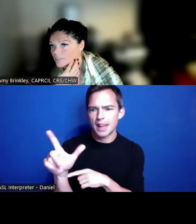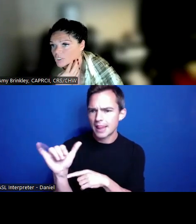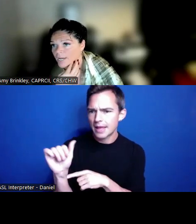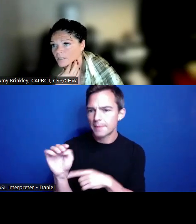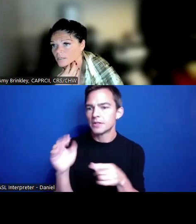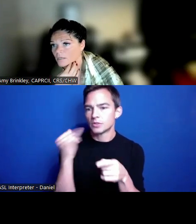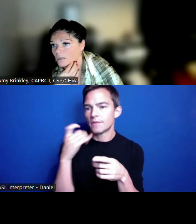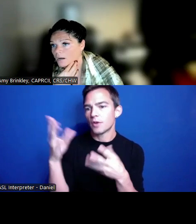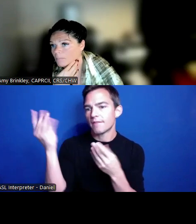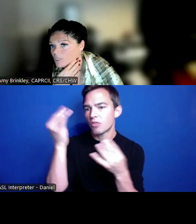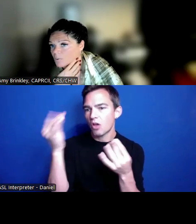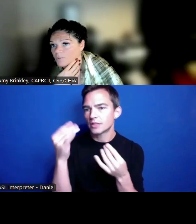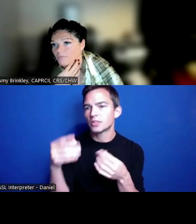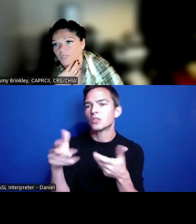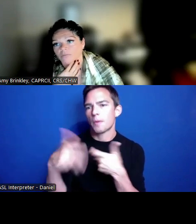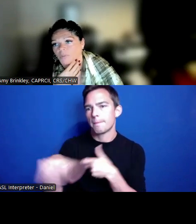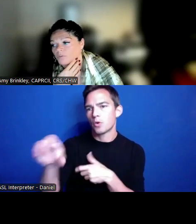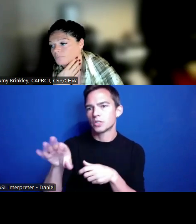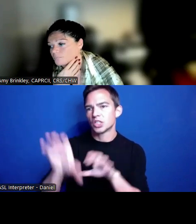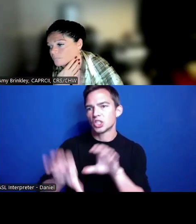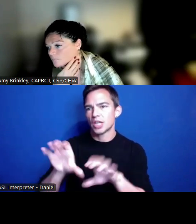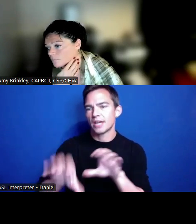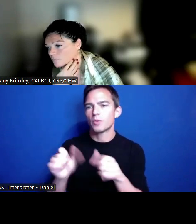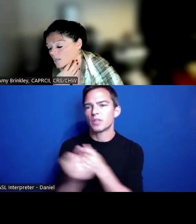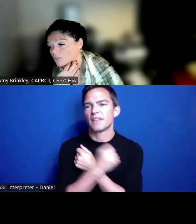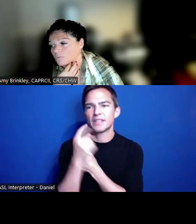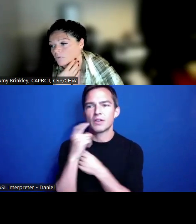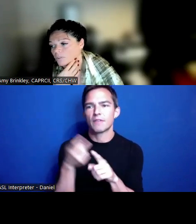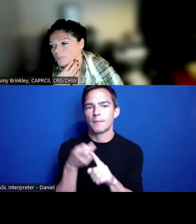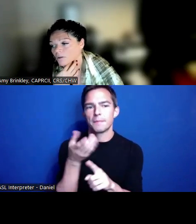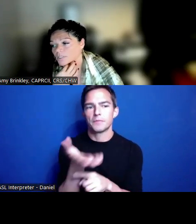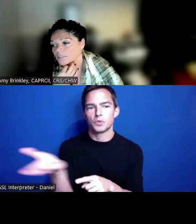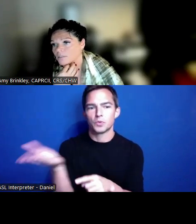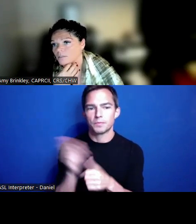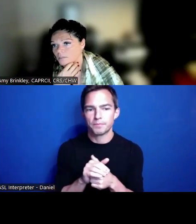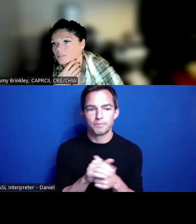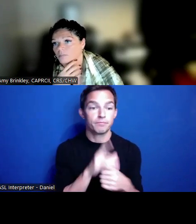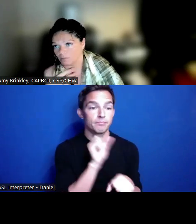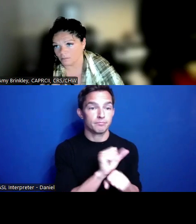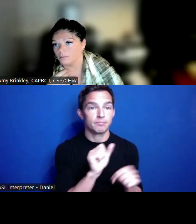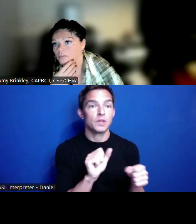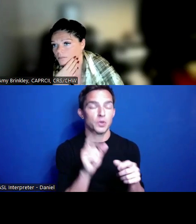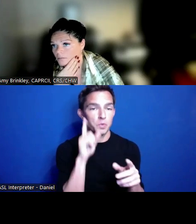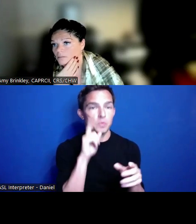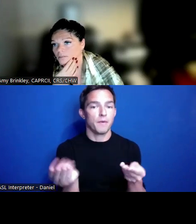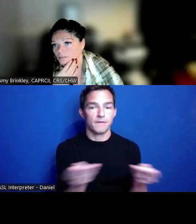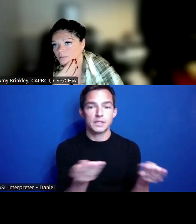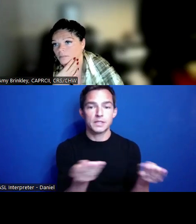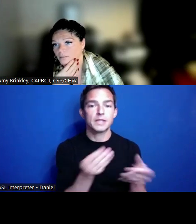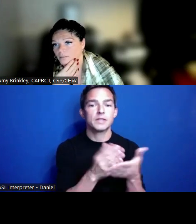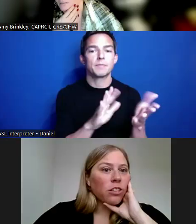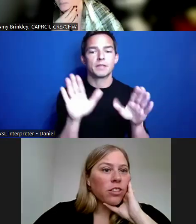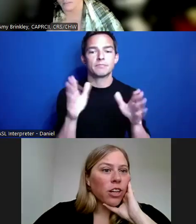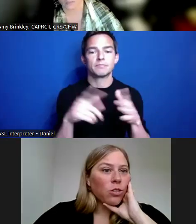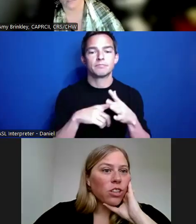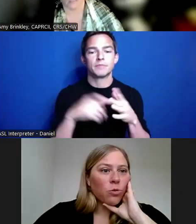put it in the chat because we would love to hear from you. Are you in Definitely agreement going on? to facilitate. We're going to facilitate some great conversations here